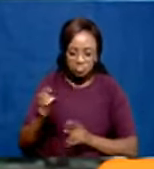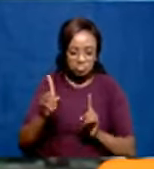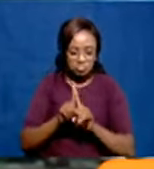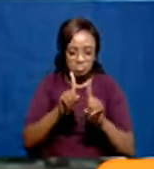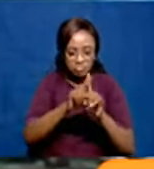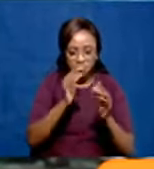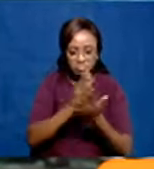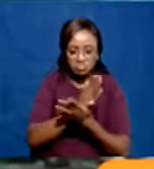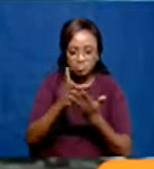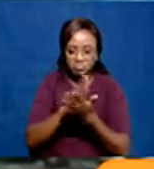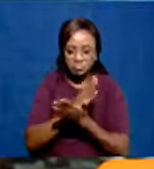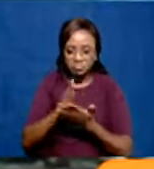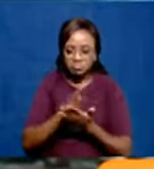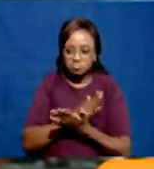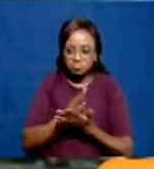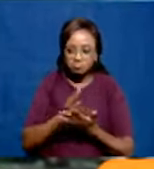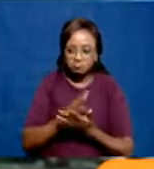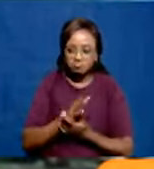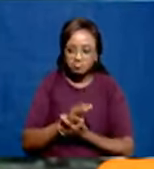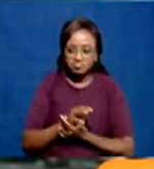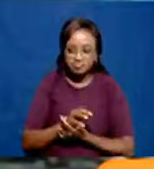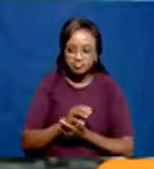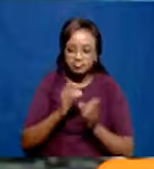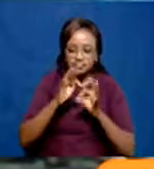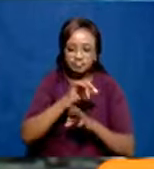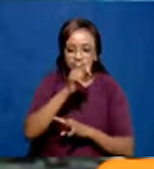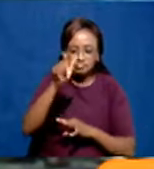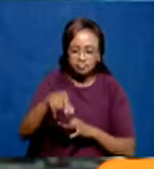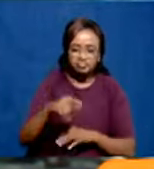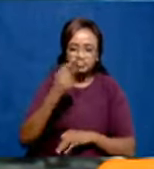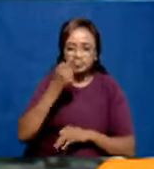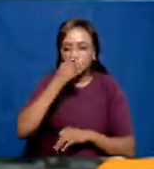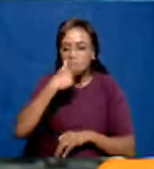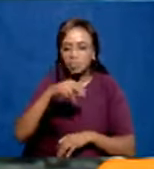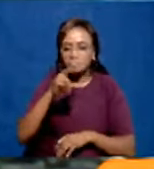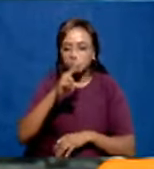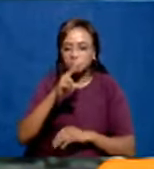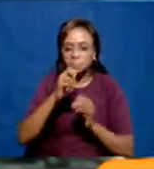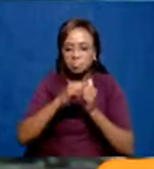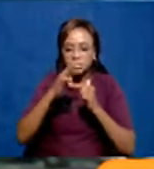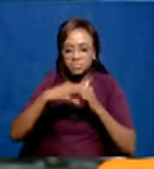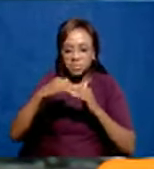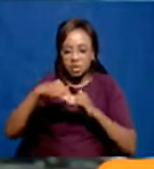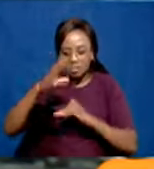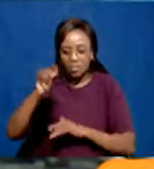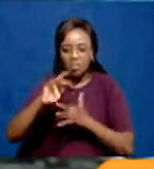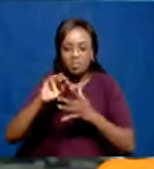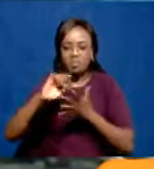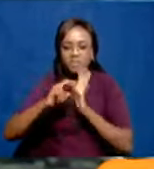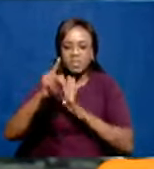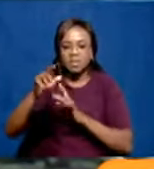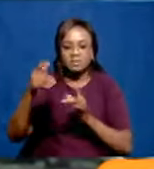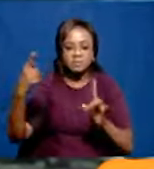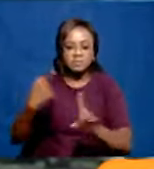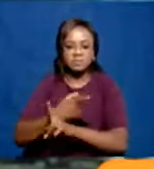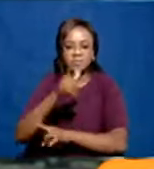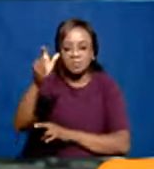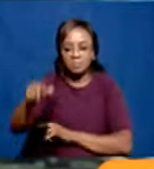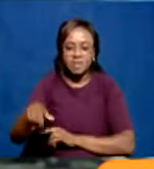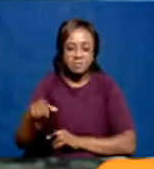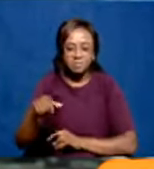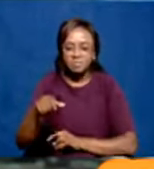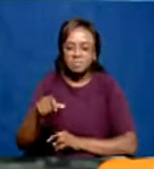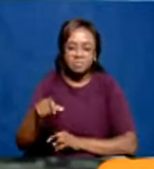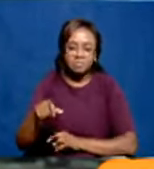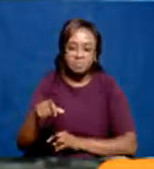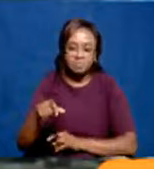25 years old, that is considered a different household. Okay. So there's a bit of issues in this act that